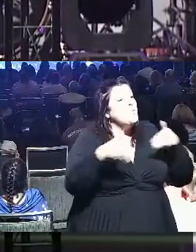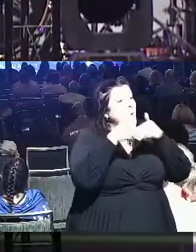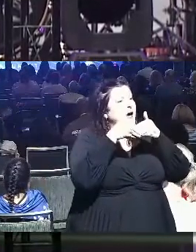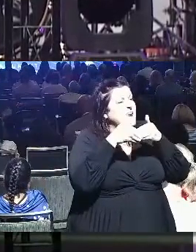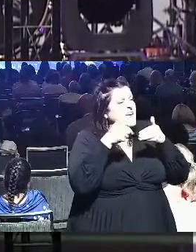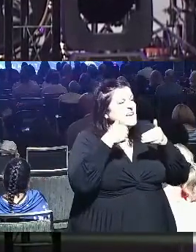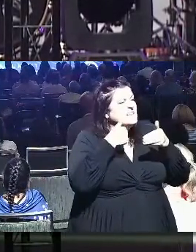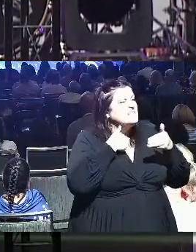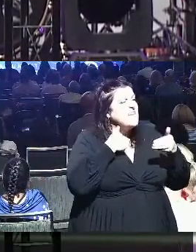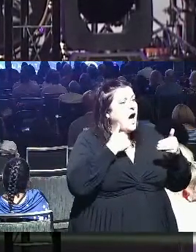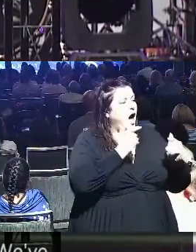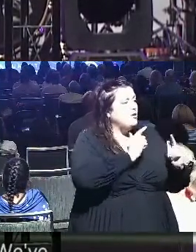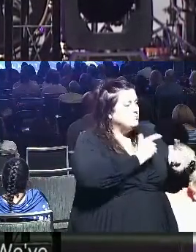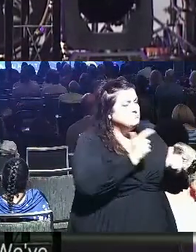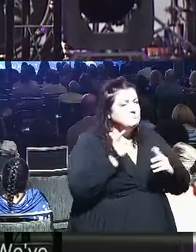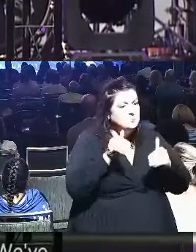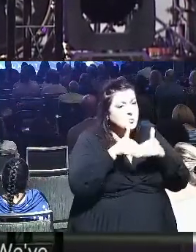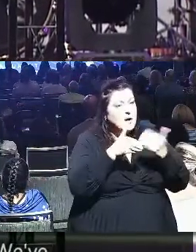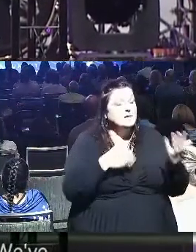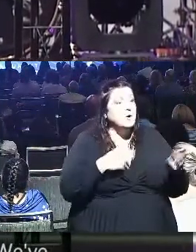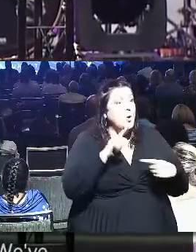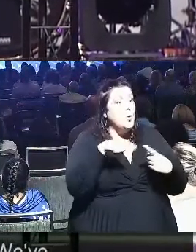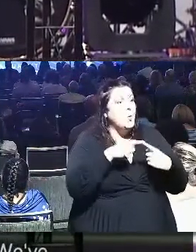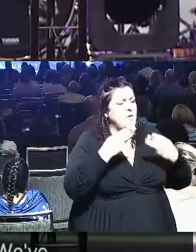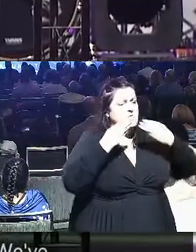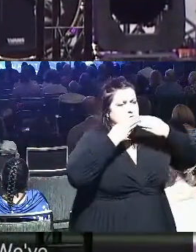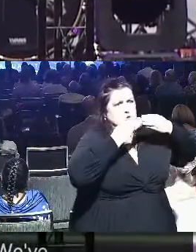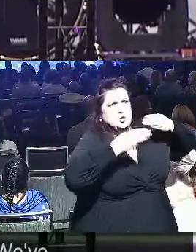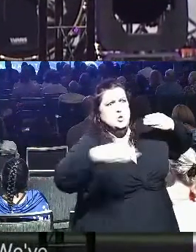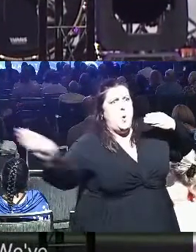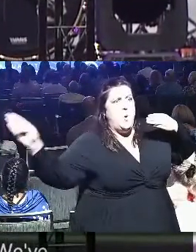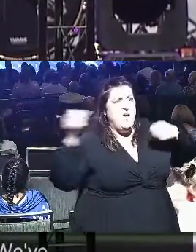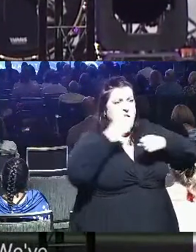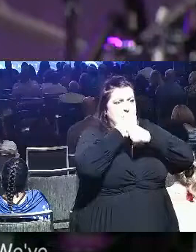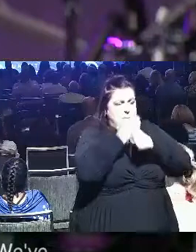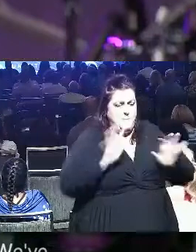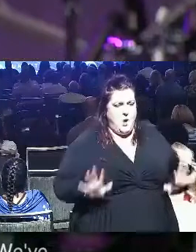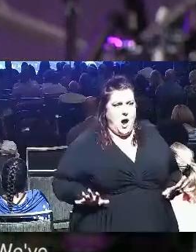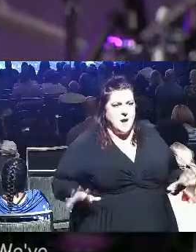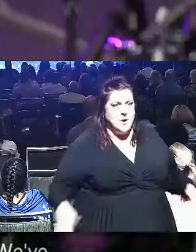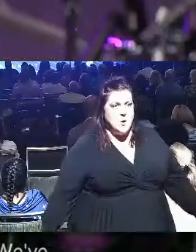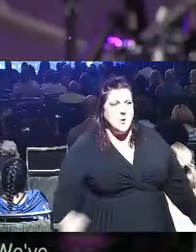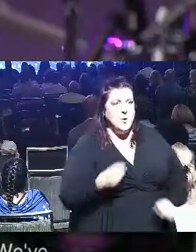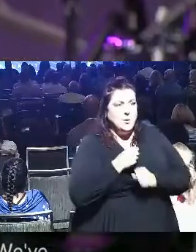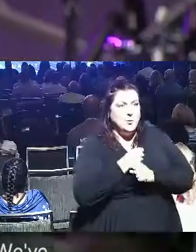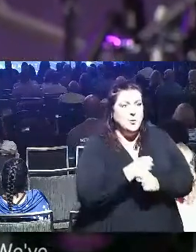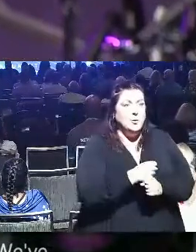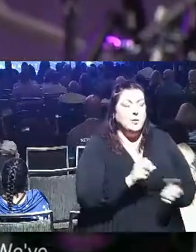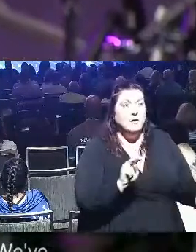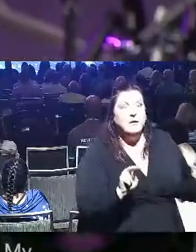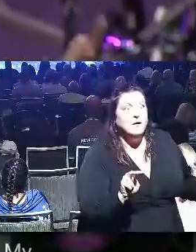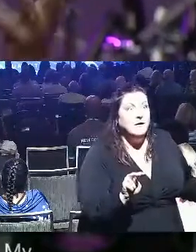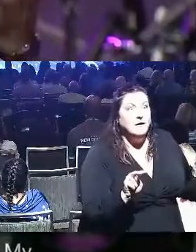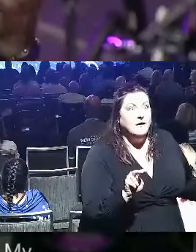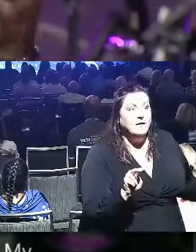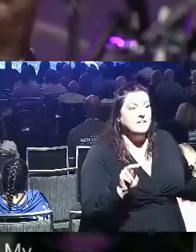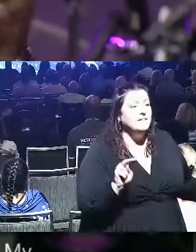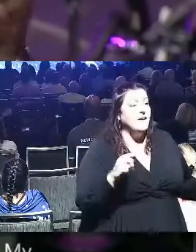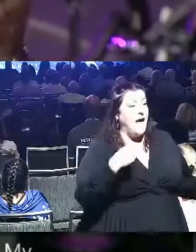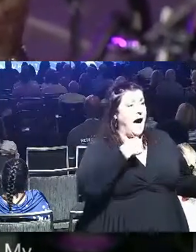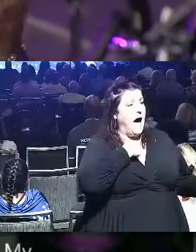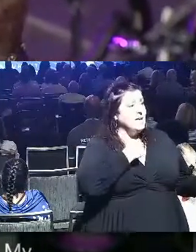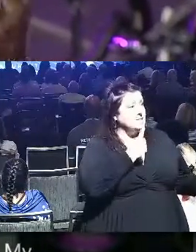corner, and we've all been there, right? Or those doors flip open, and there she is. You know, my words as a minister are, all